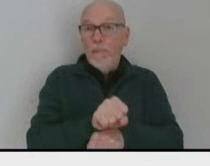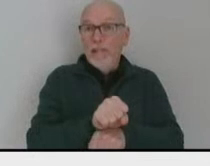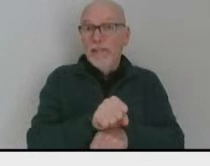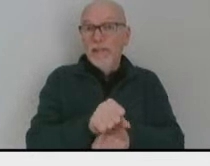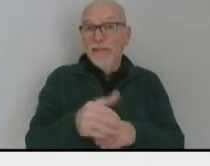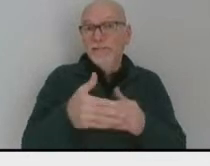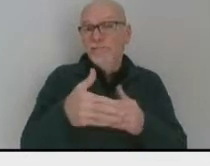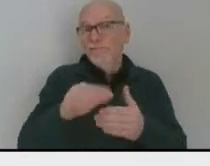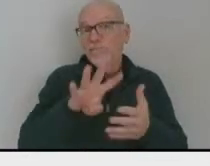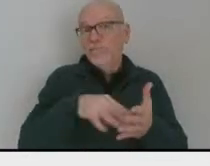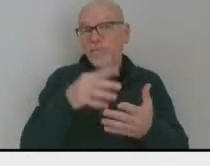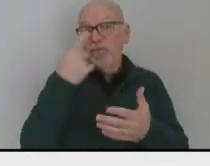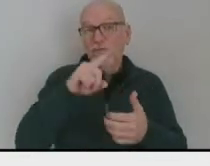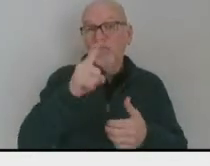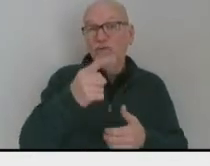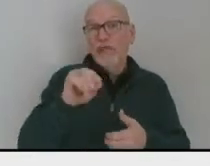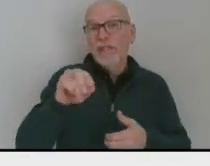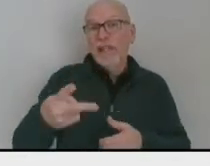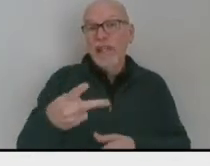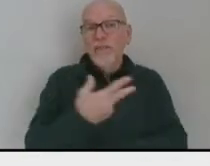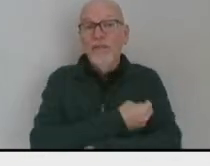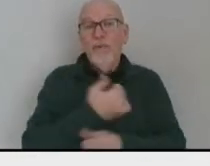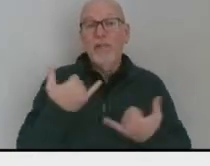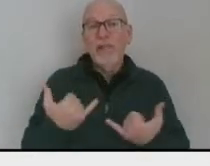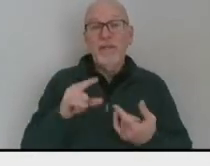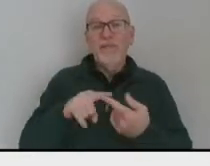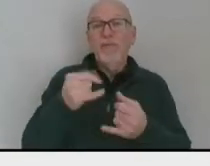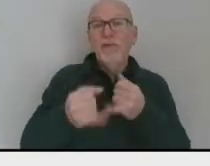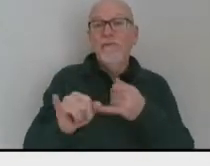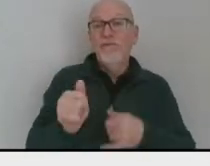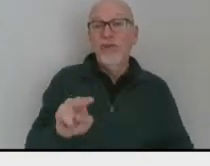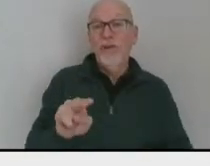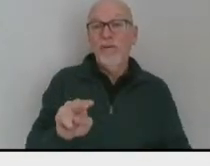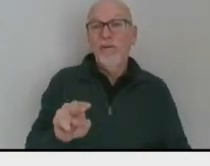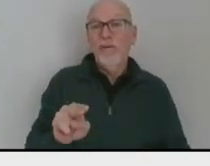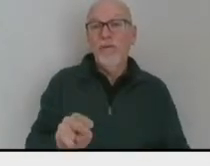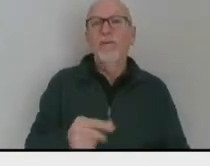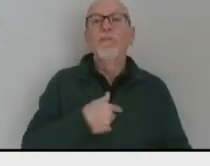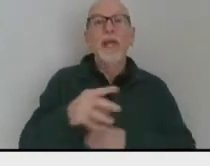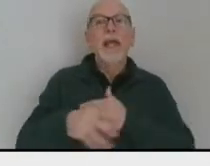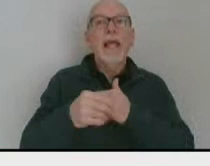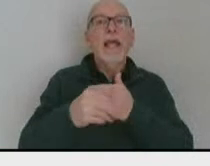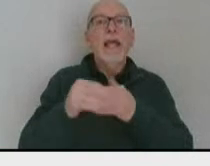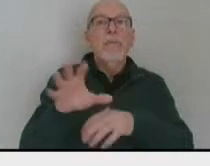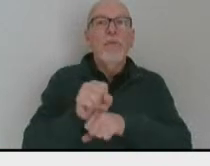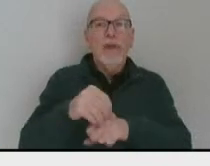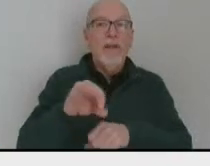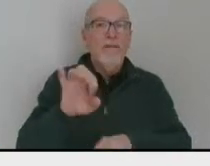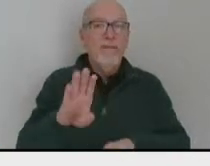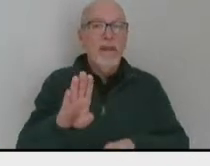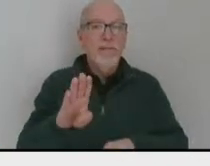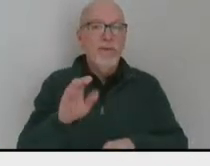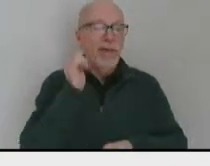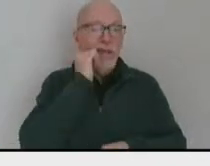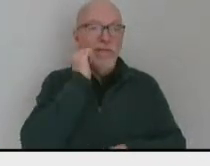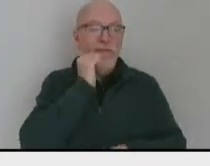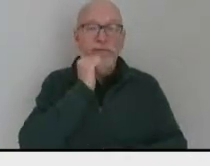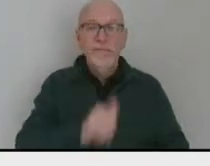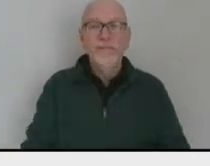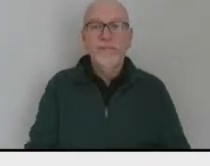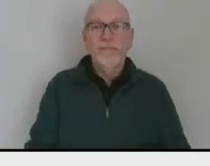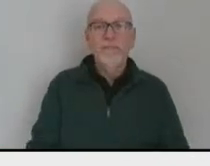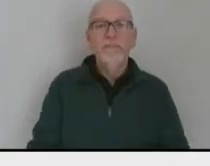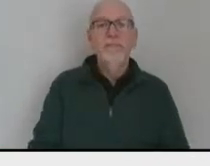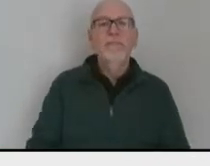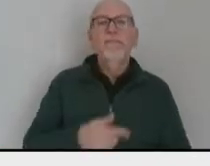scheduled for first and second doses between now and the end of January, and we are adding appointments into February by the minute. Essentially,